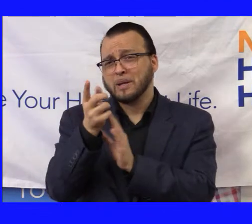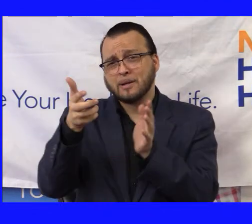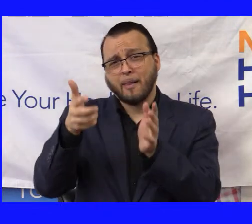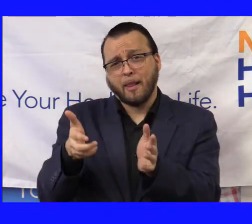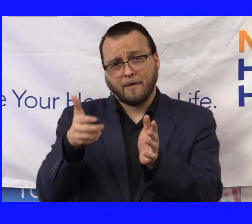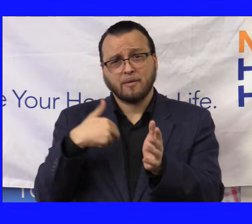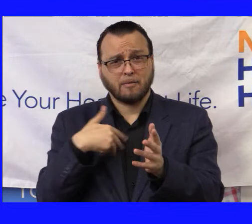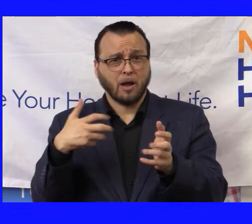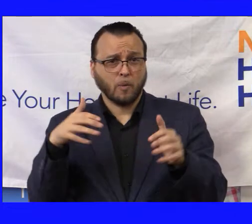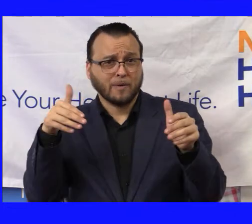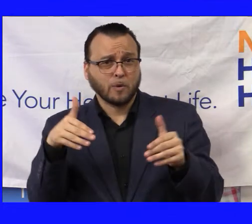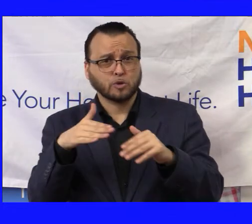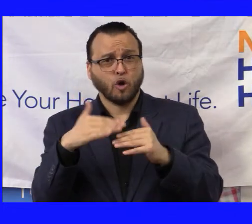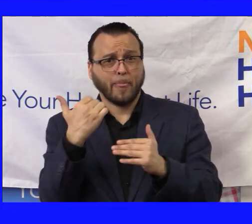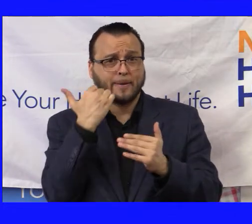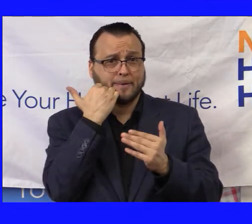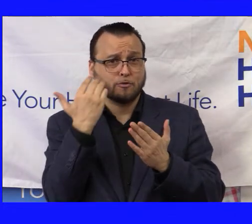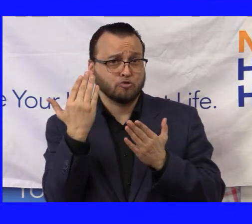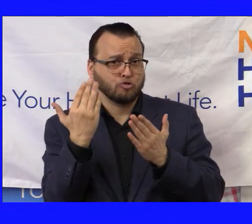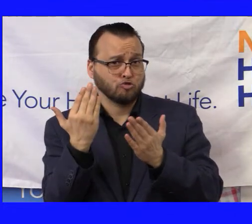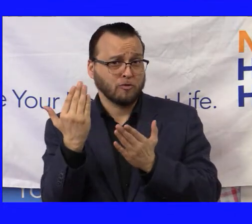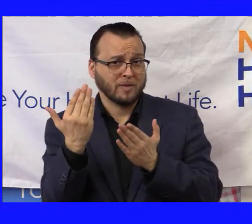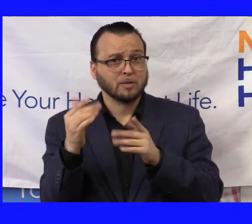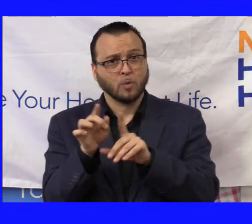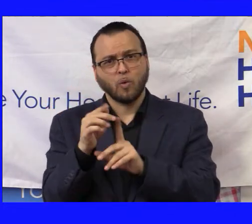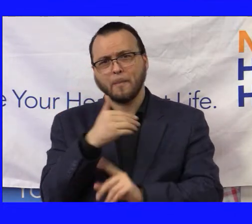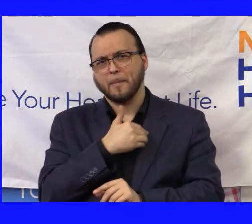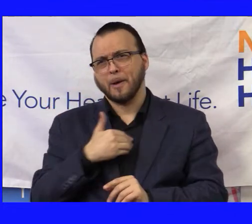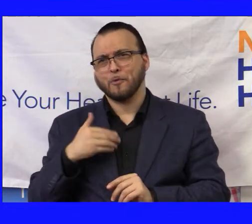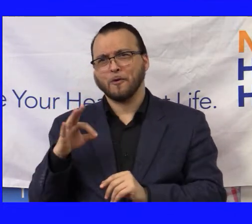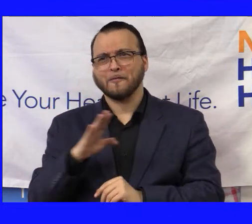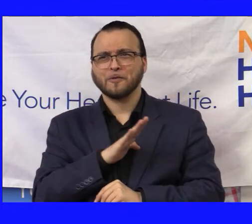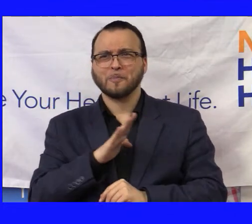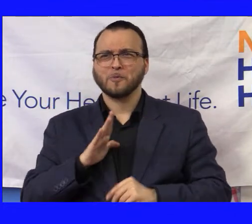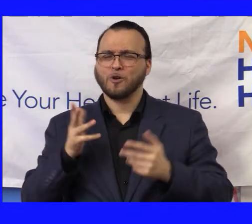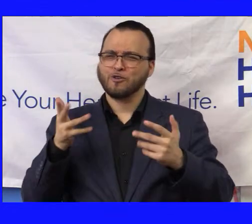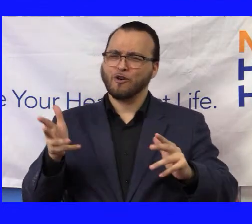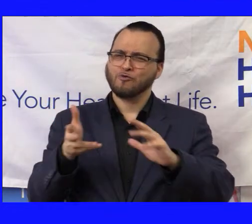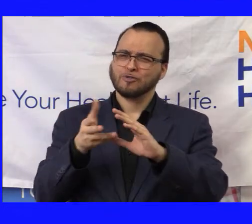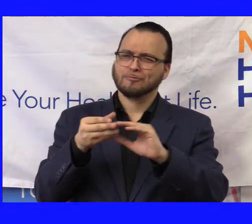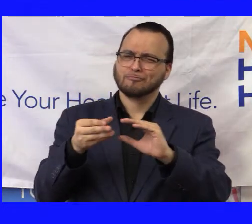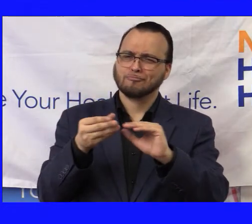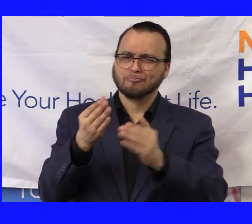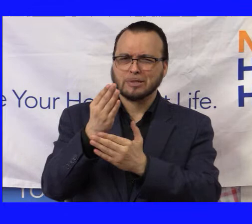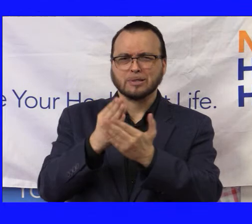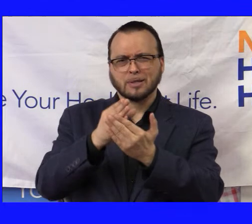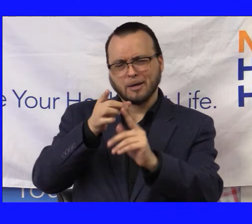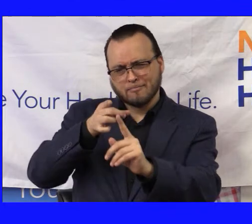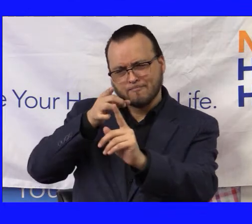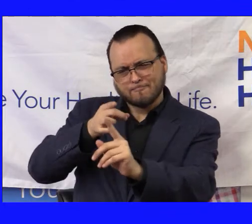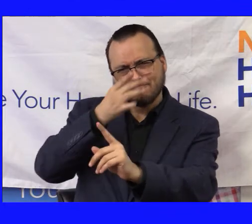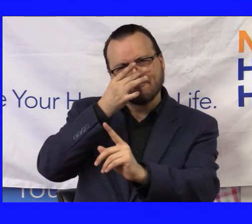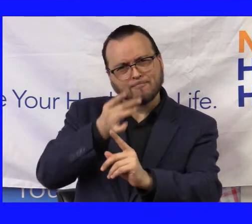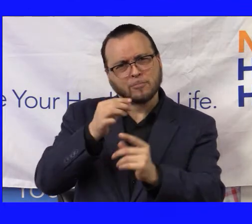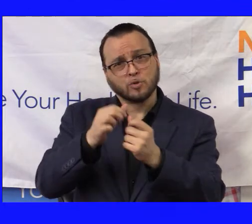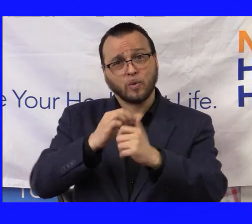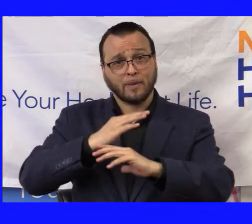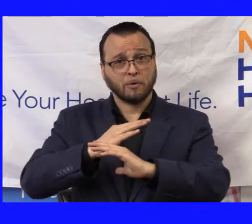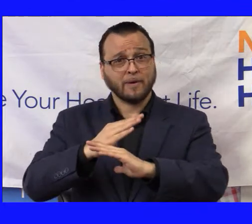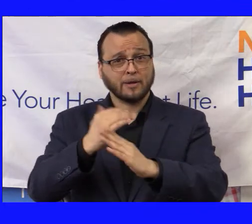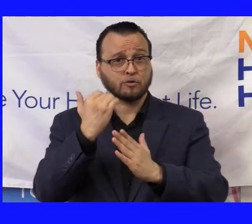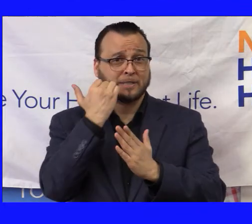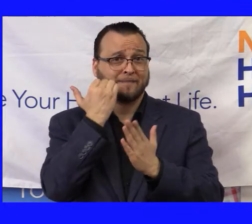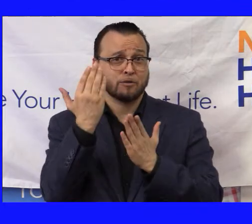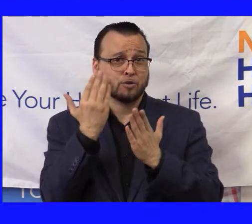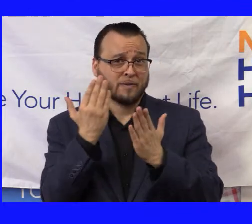actually wanted to devote to the dental services, as members of the board have expressed a very particular interest in the preventive dental services we